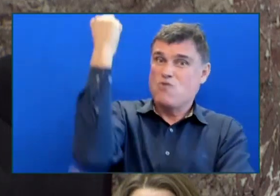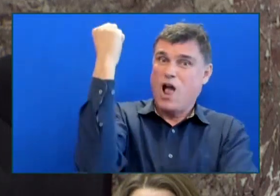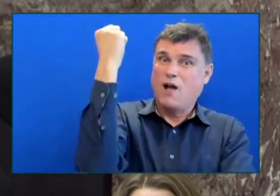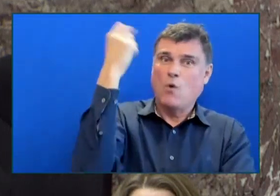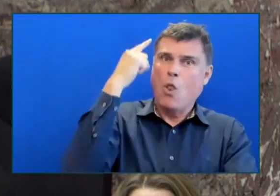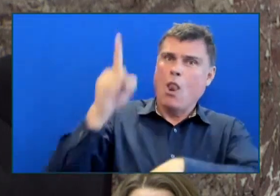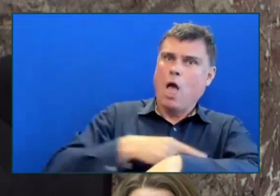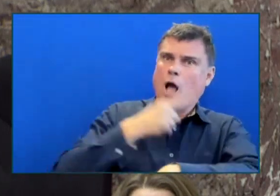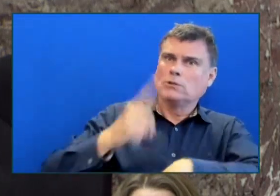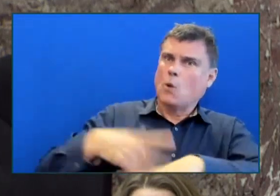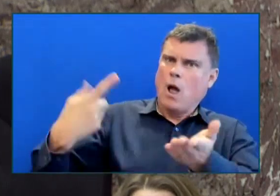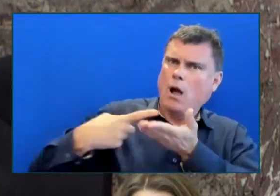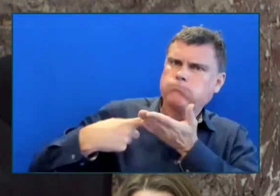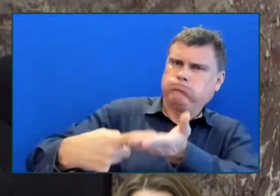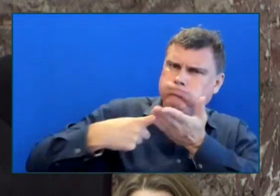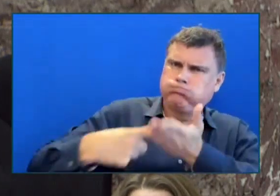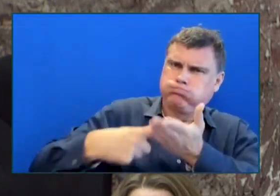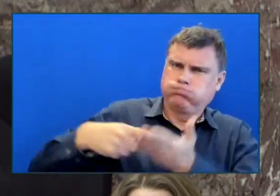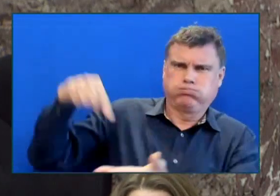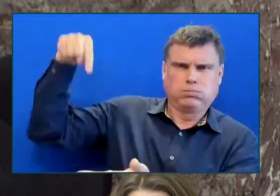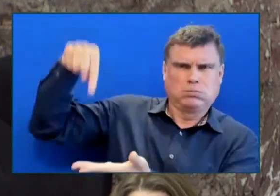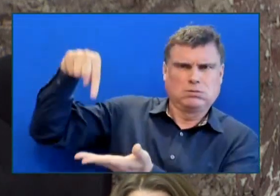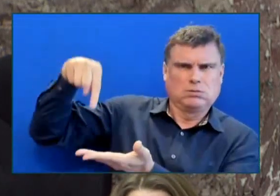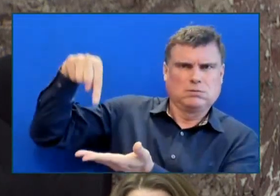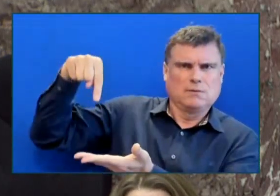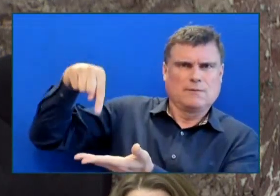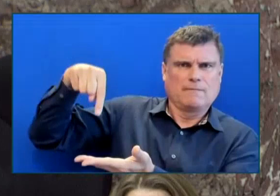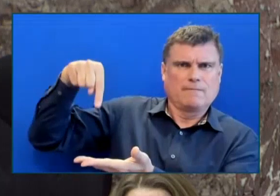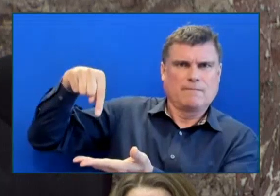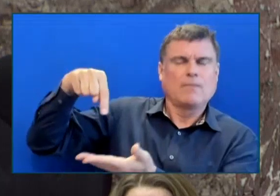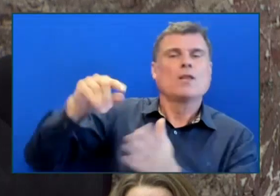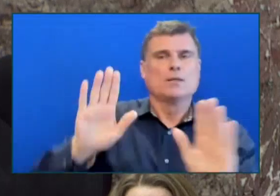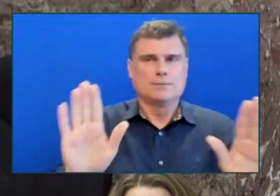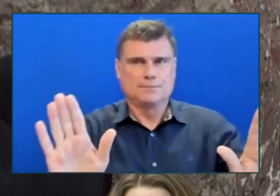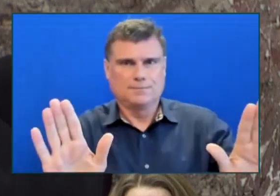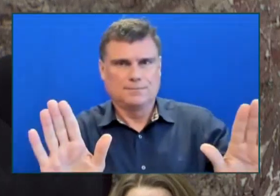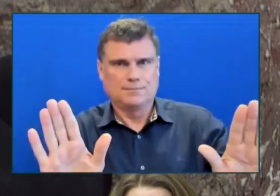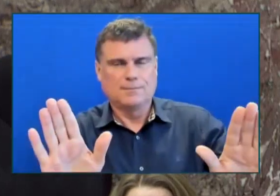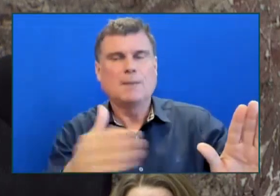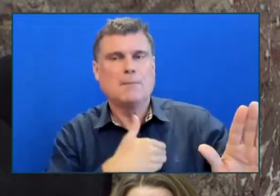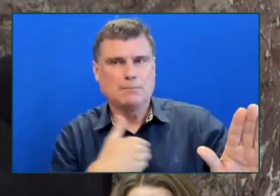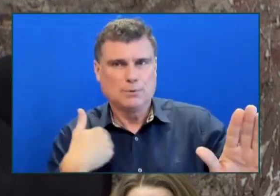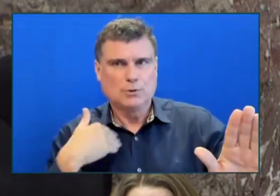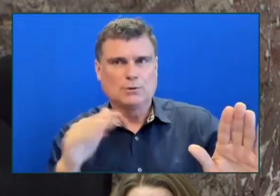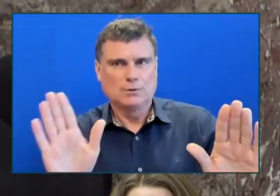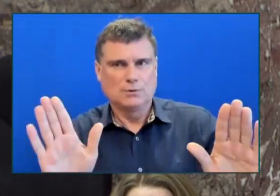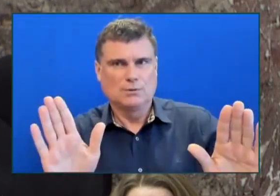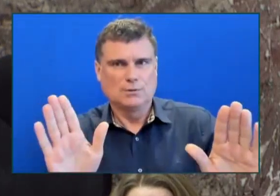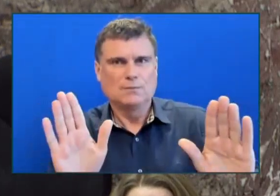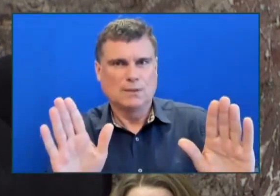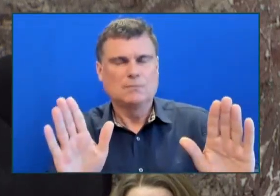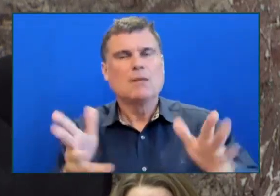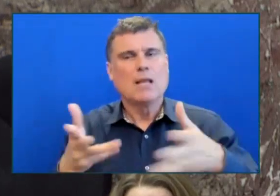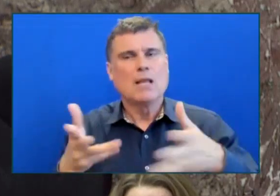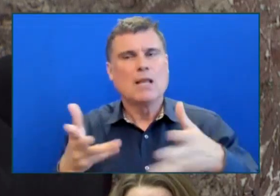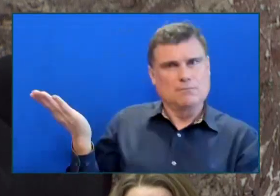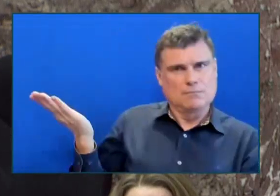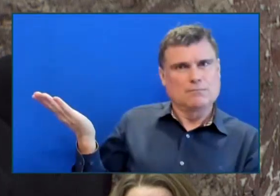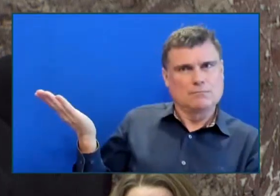Members. Let's hear the answer, please. Minister will continue. The legislation protects